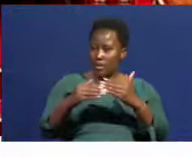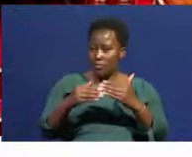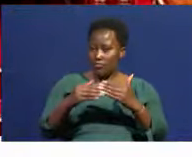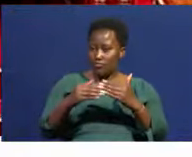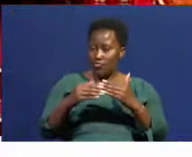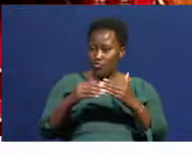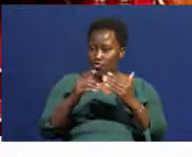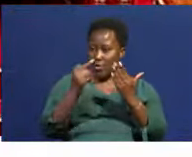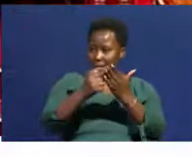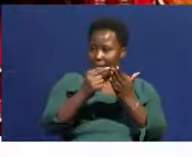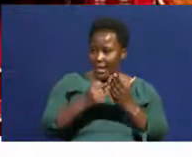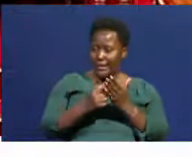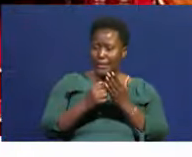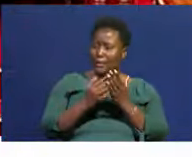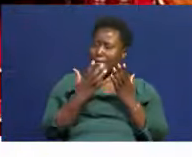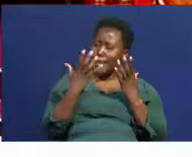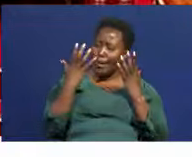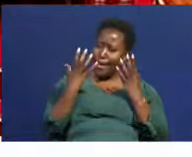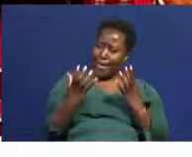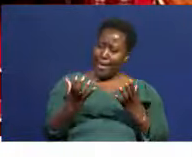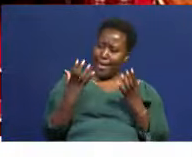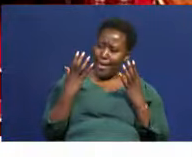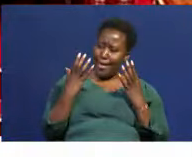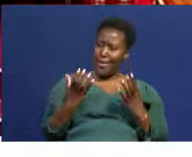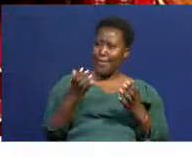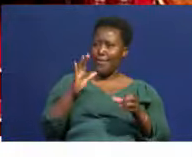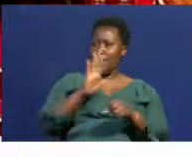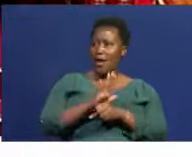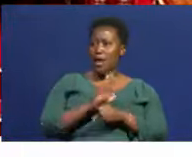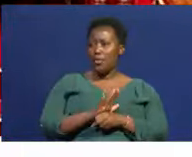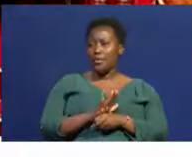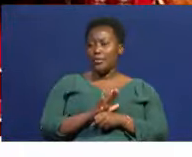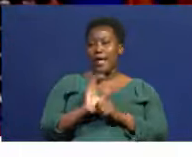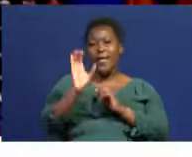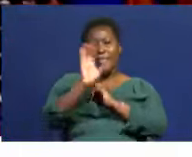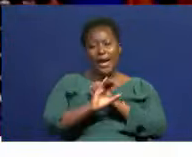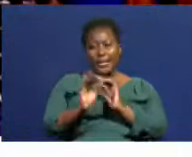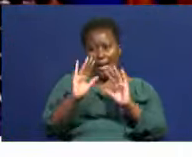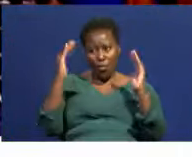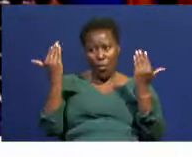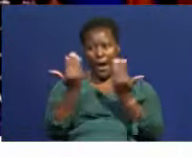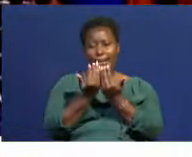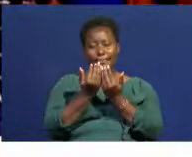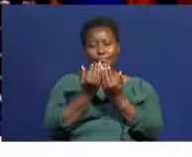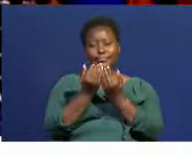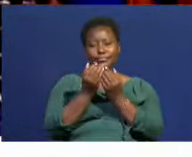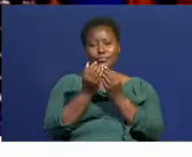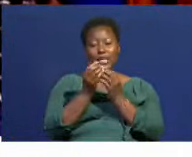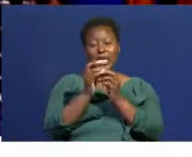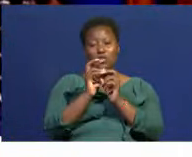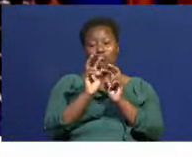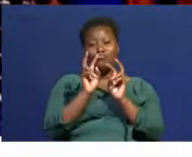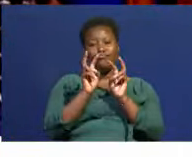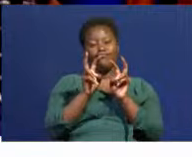undertake is extremely heavy. The country and the world is watching.